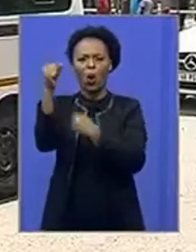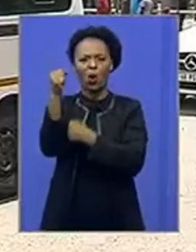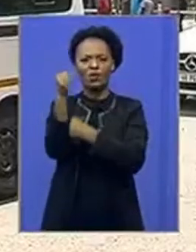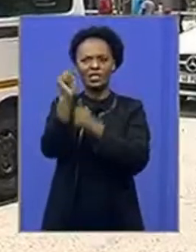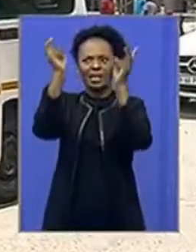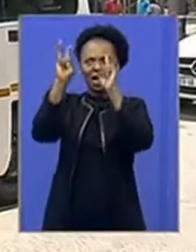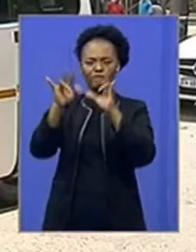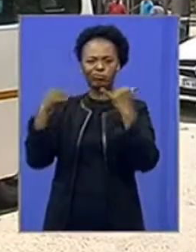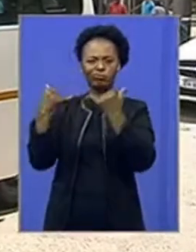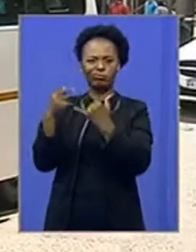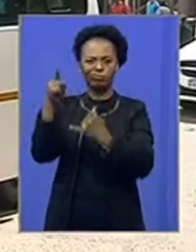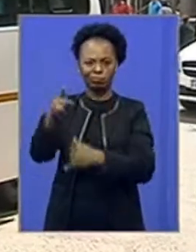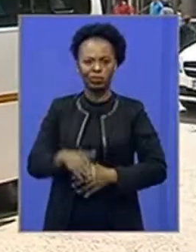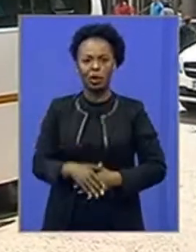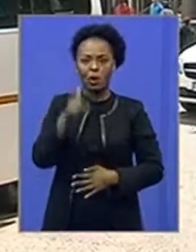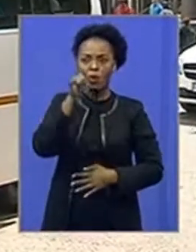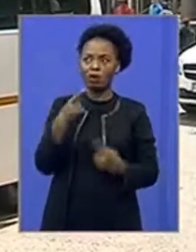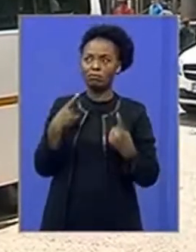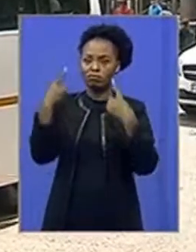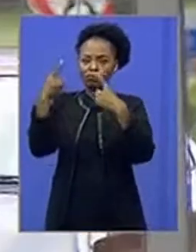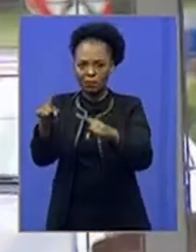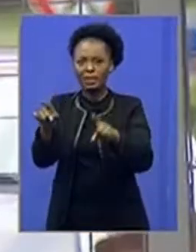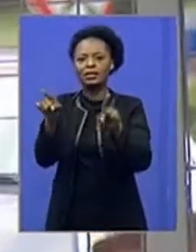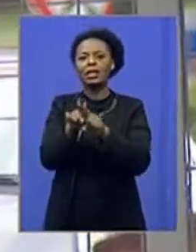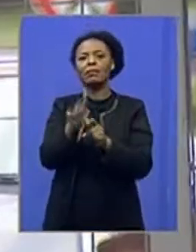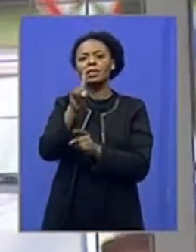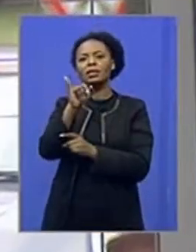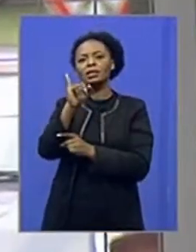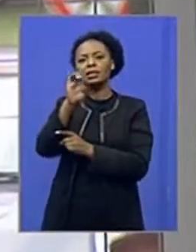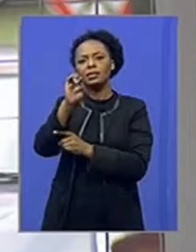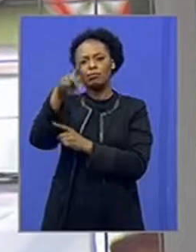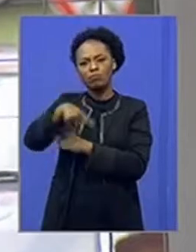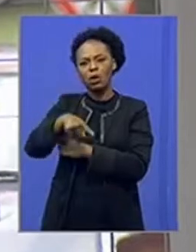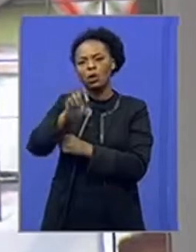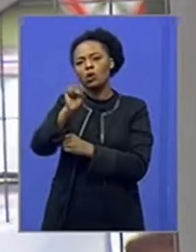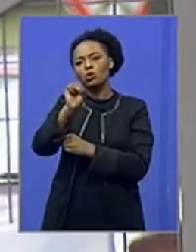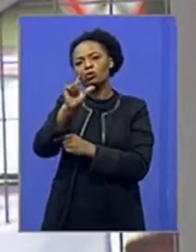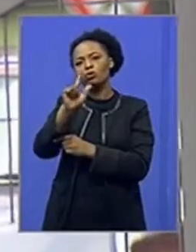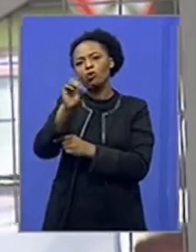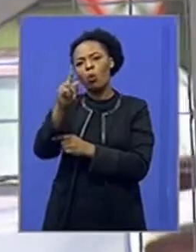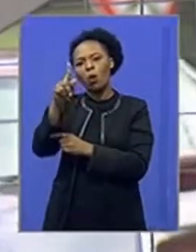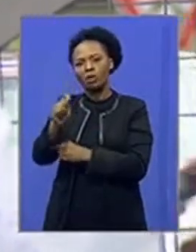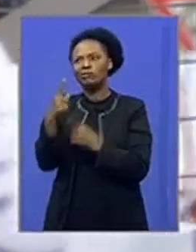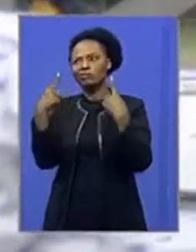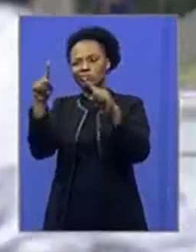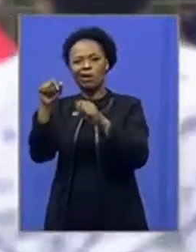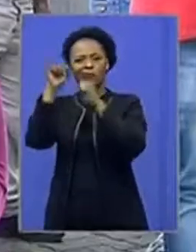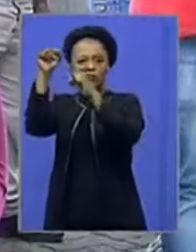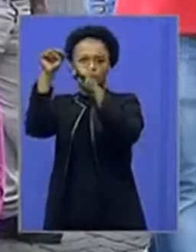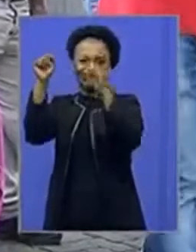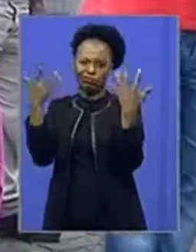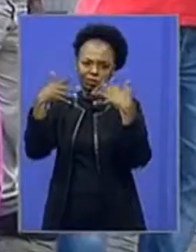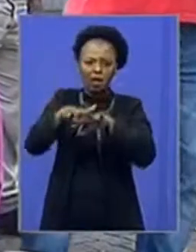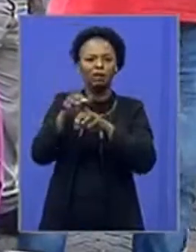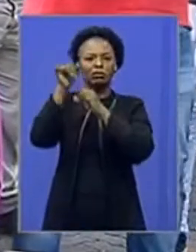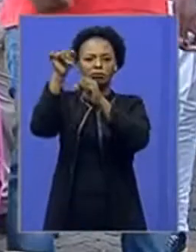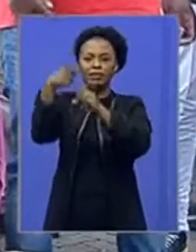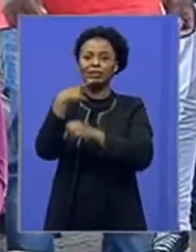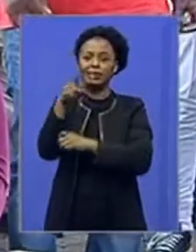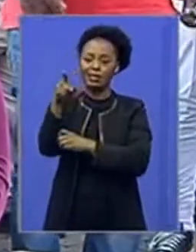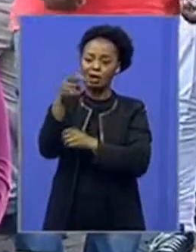fihla ba hweditše badudi ba Diepsloot le bona ba dira ditšhupetšo ebile ba šetše ba thibetše bašomi ba Eskom gore ba se